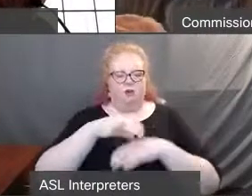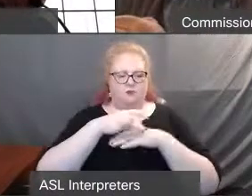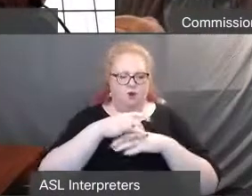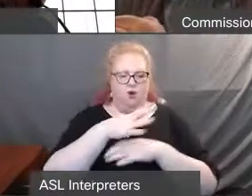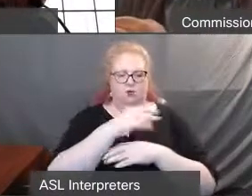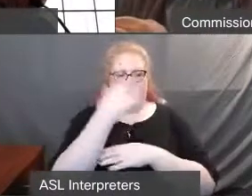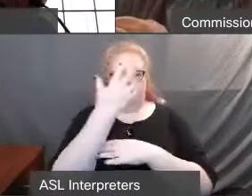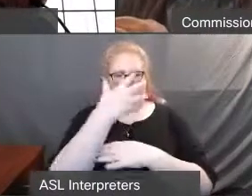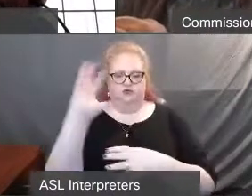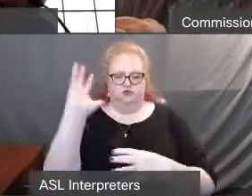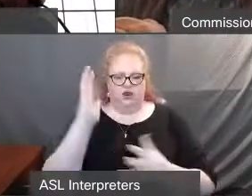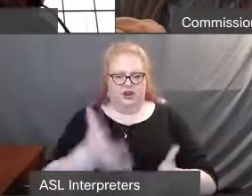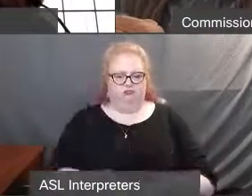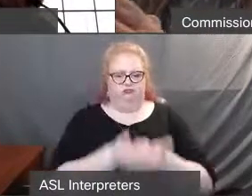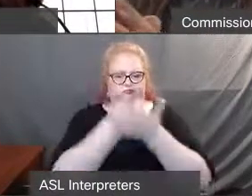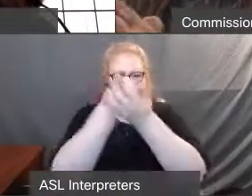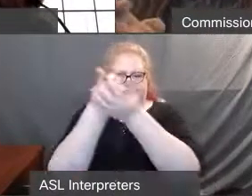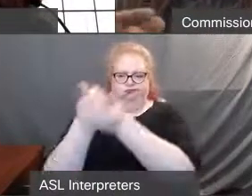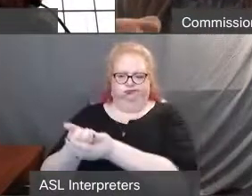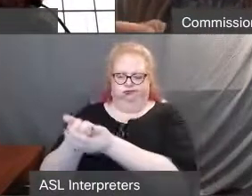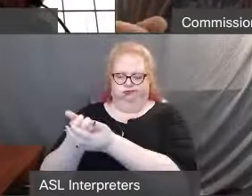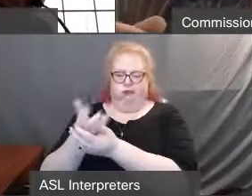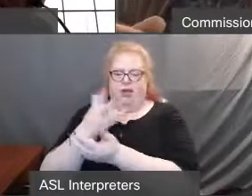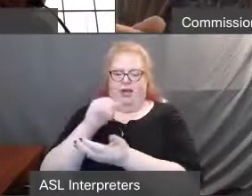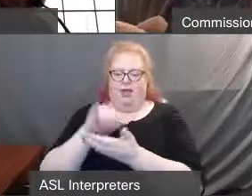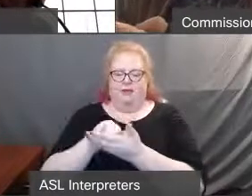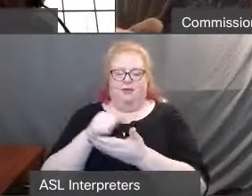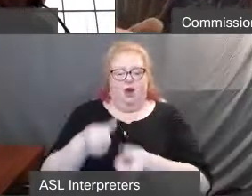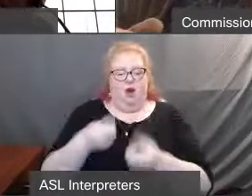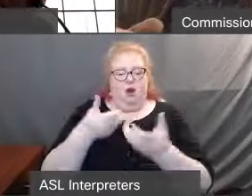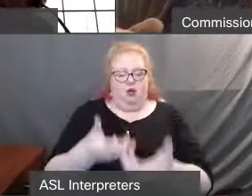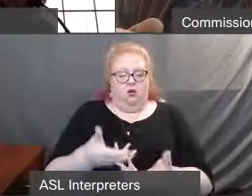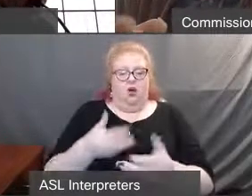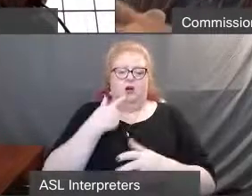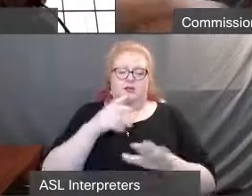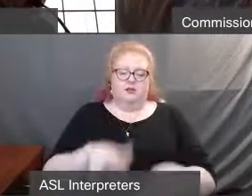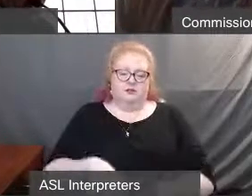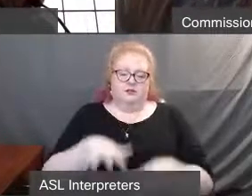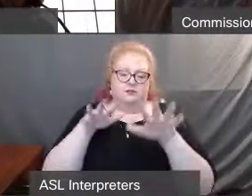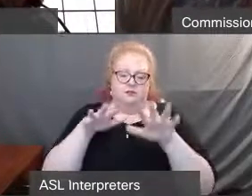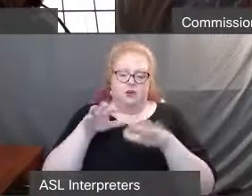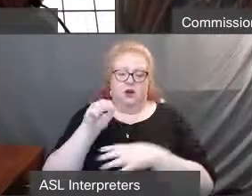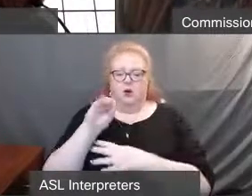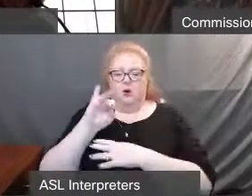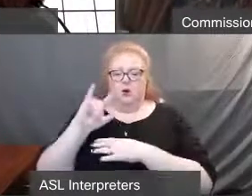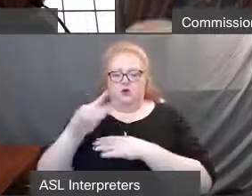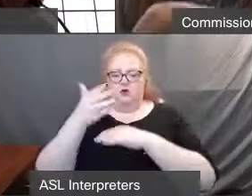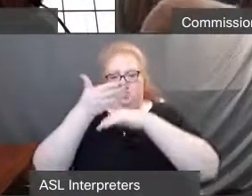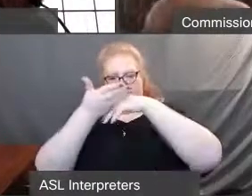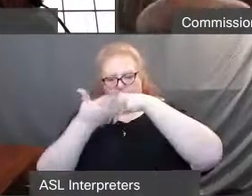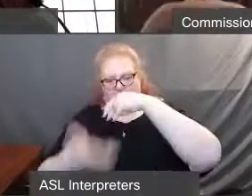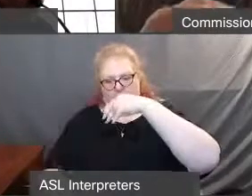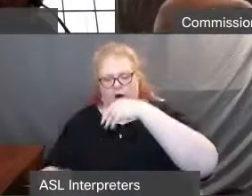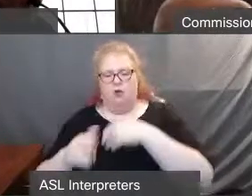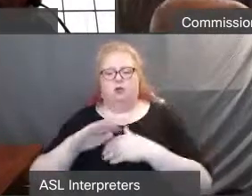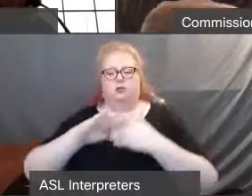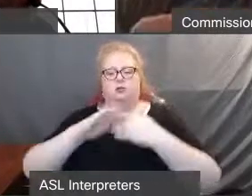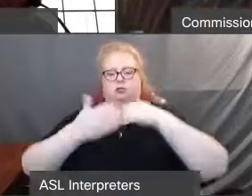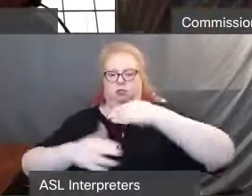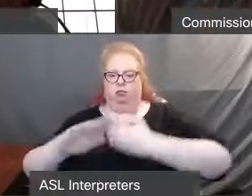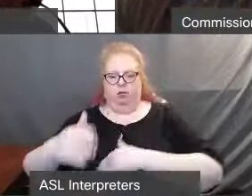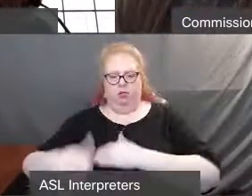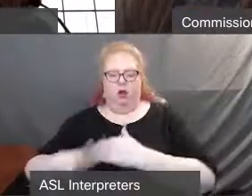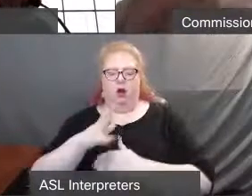Significant problems resulting from such development include flooding, soil erosion, sedimentation, unstable slopes, and impaired quality